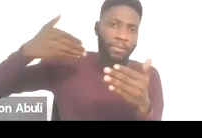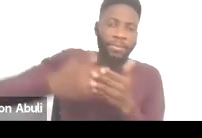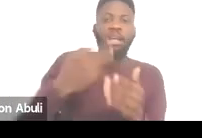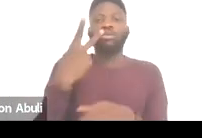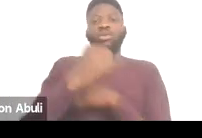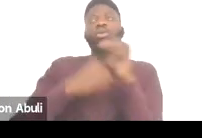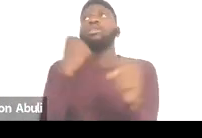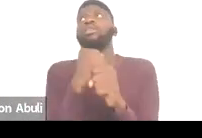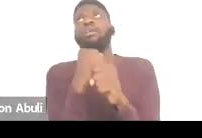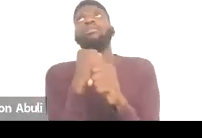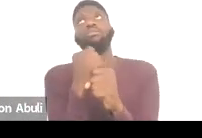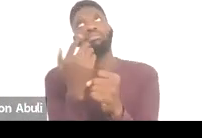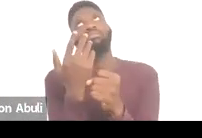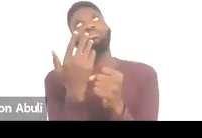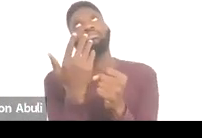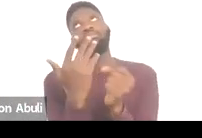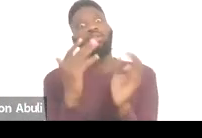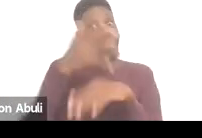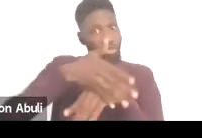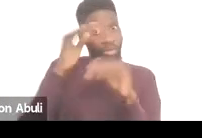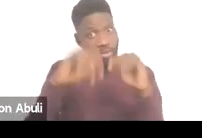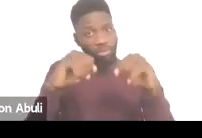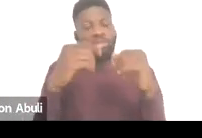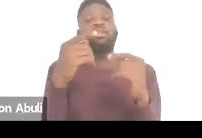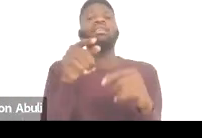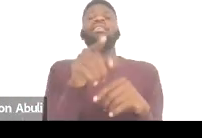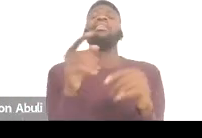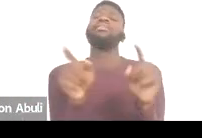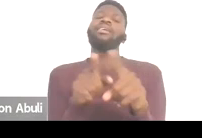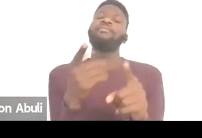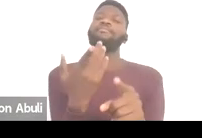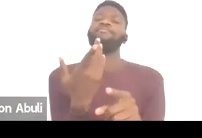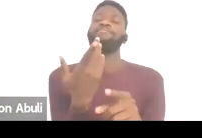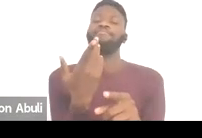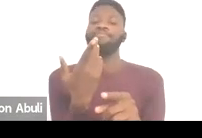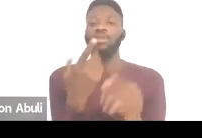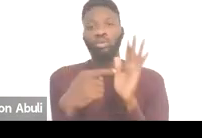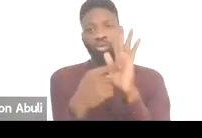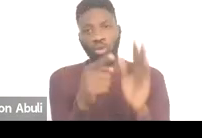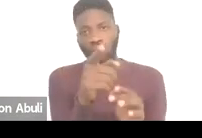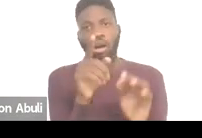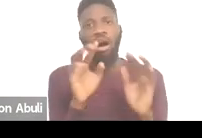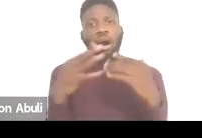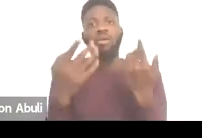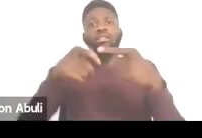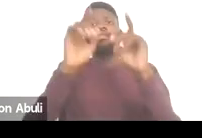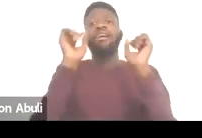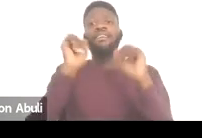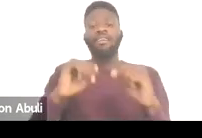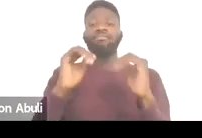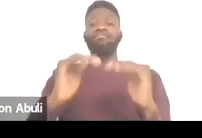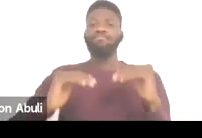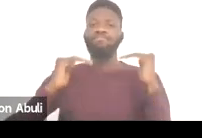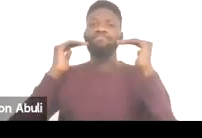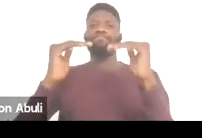or more. And this is just showing you how you can be able to progressively grow